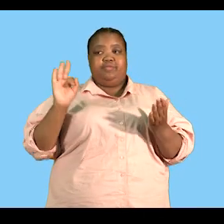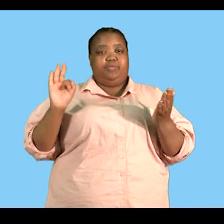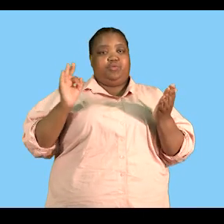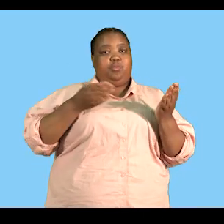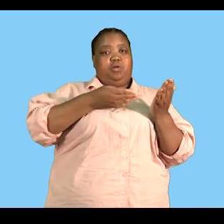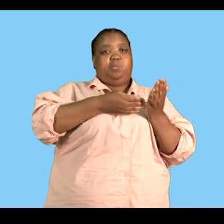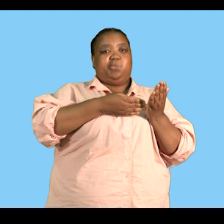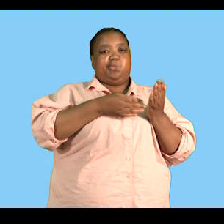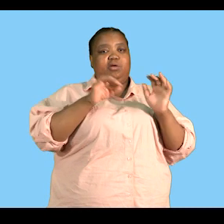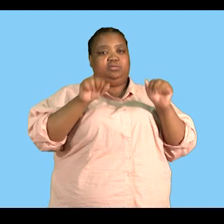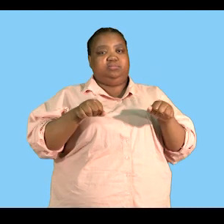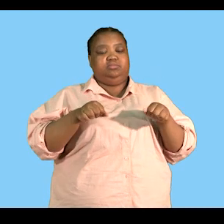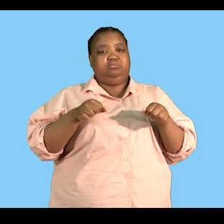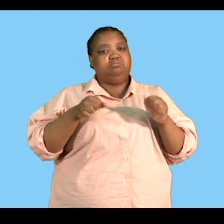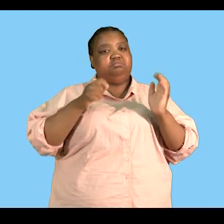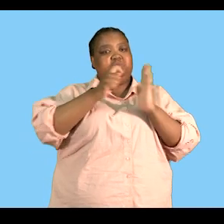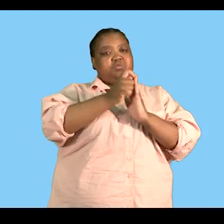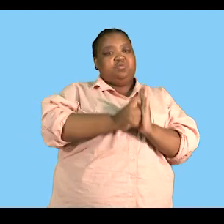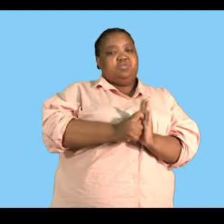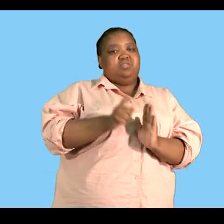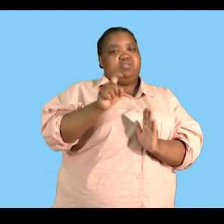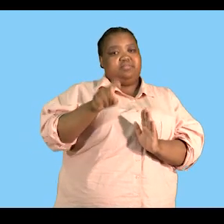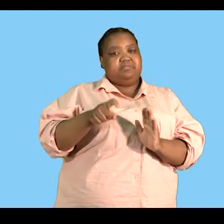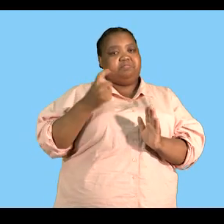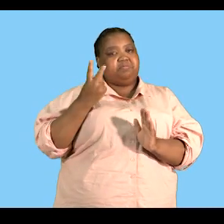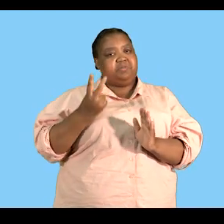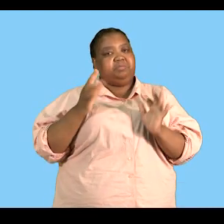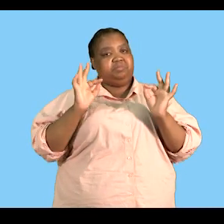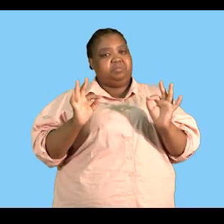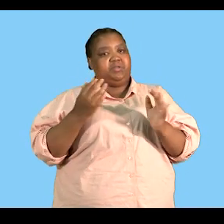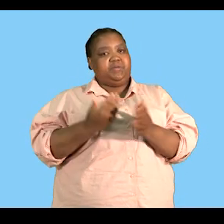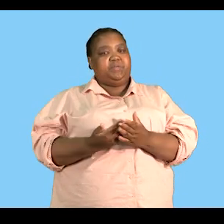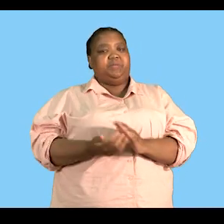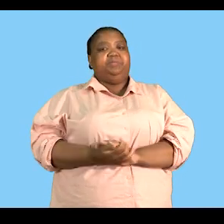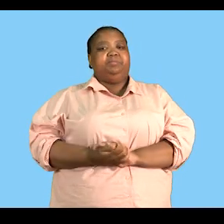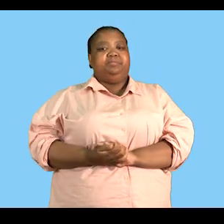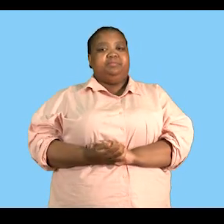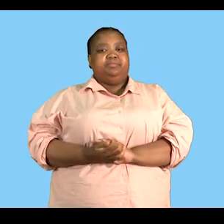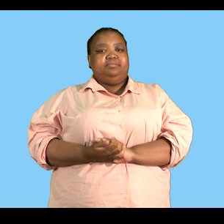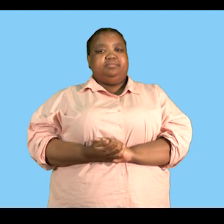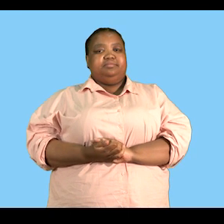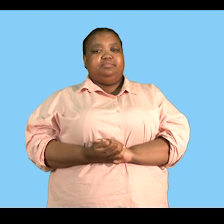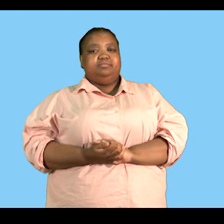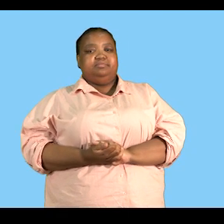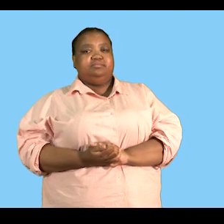given. Let's just write it so that we can see it properly.